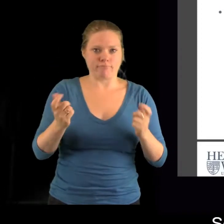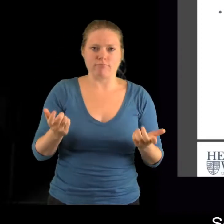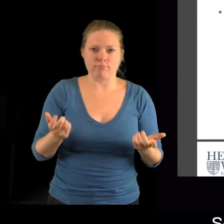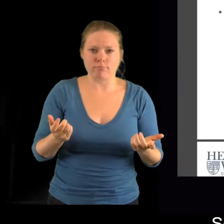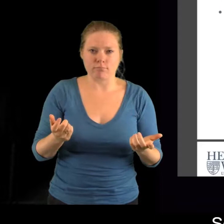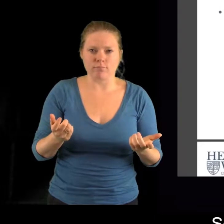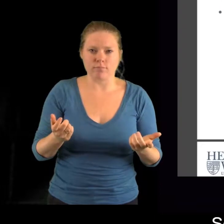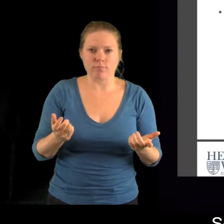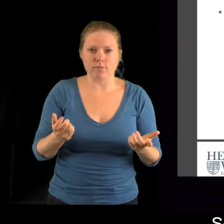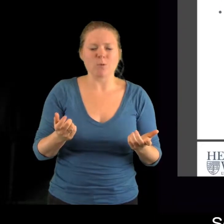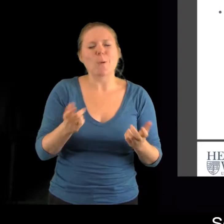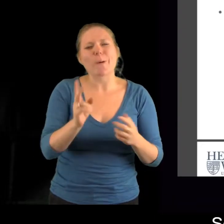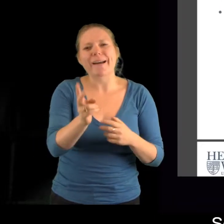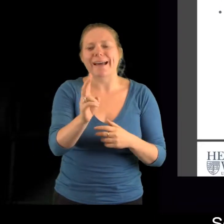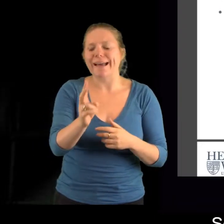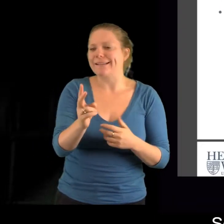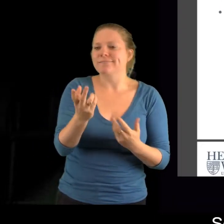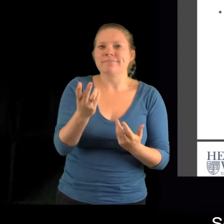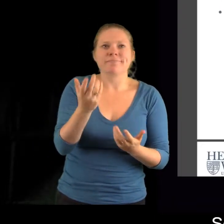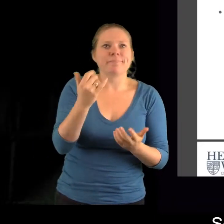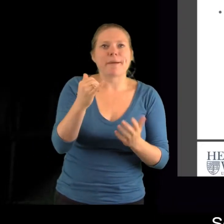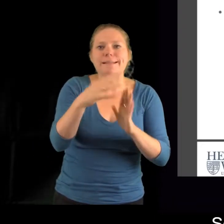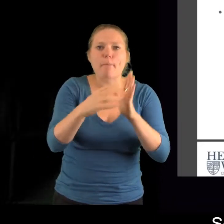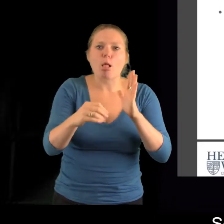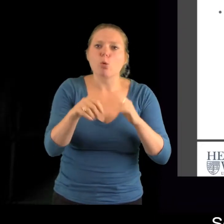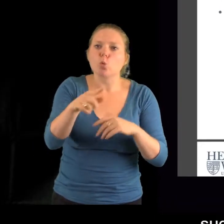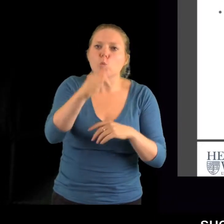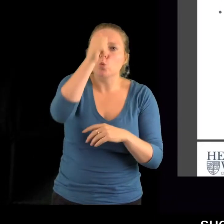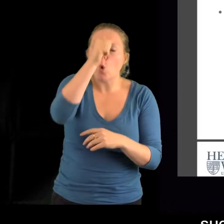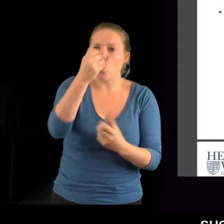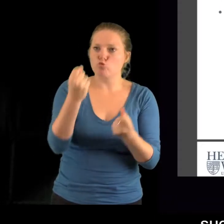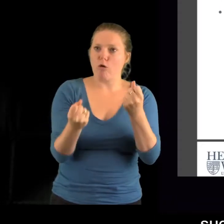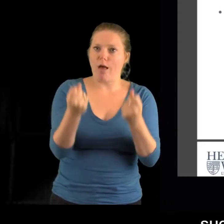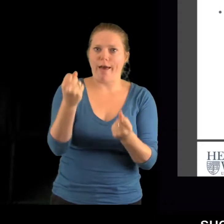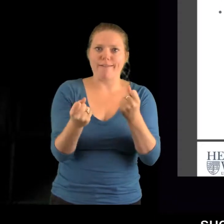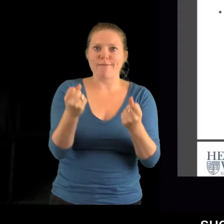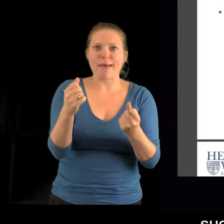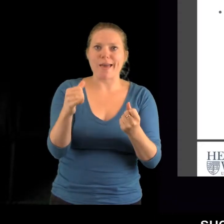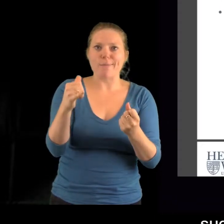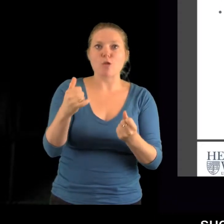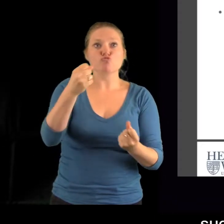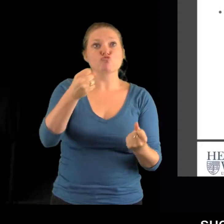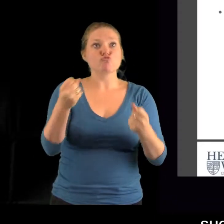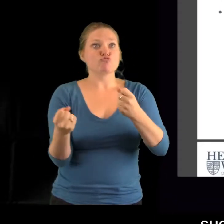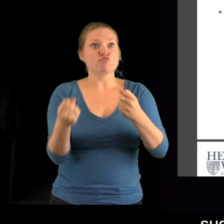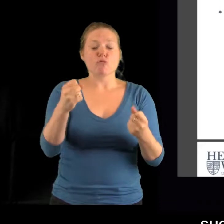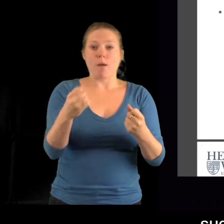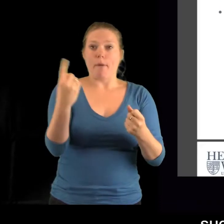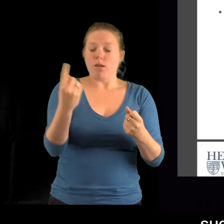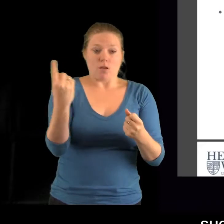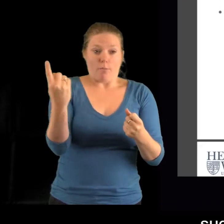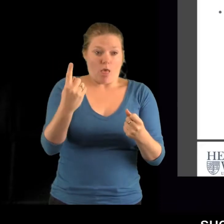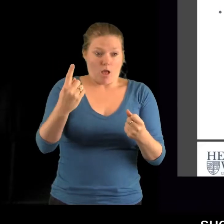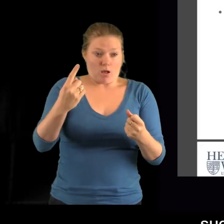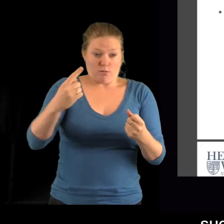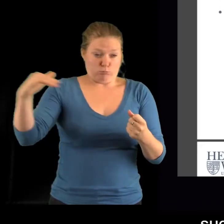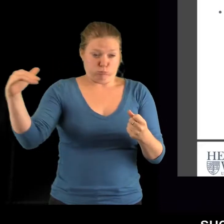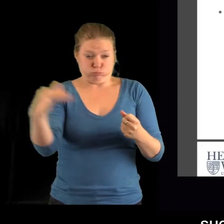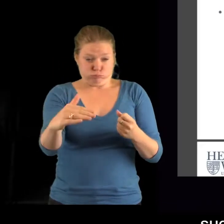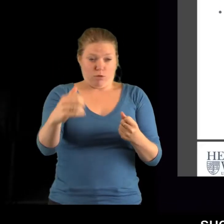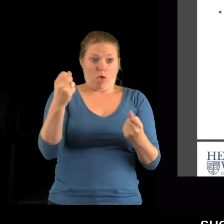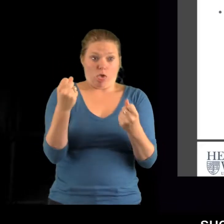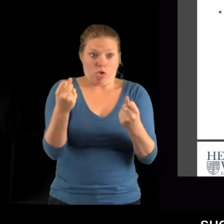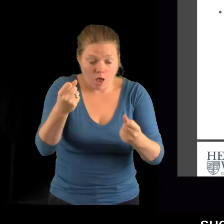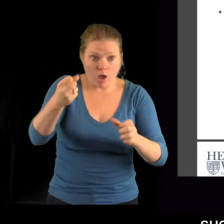know how to drive down a country road or ride a bicycle, but then all of a sudden something runs out in front of you. It's that